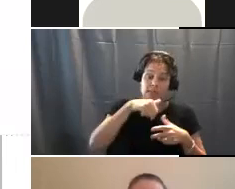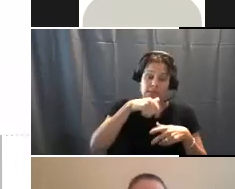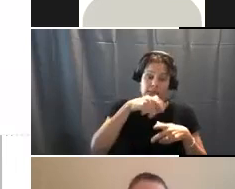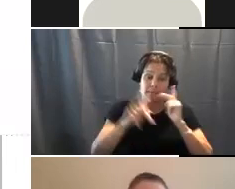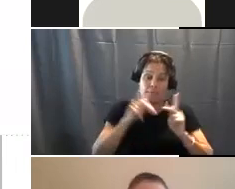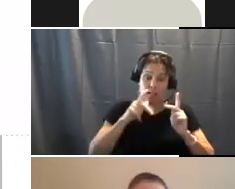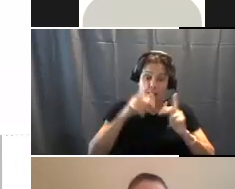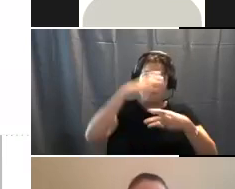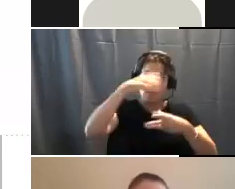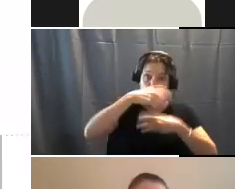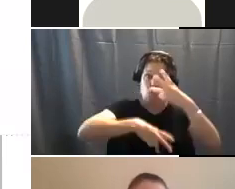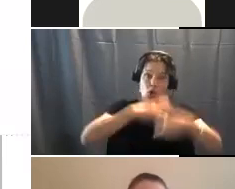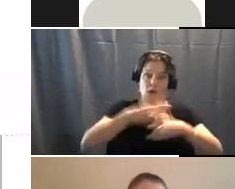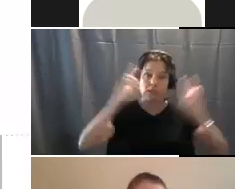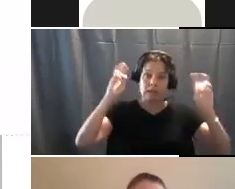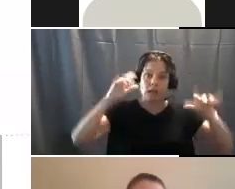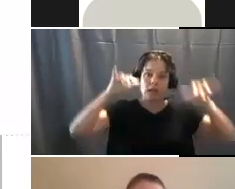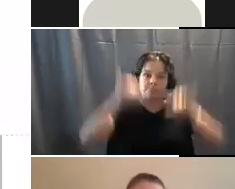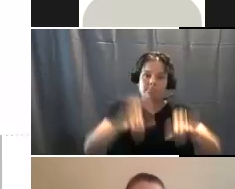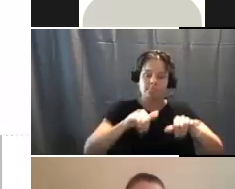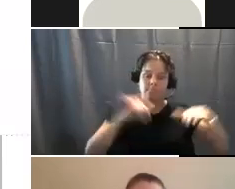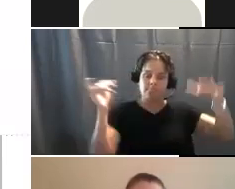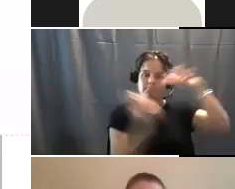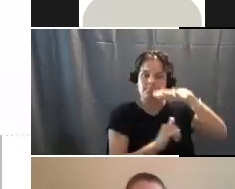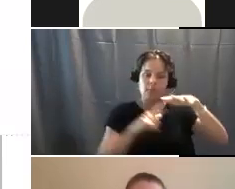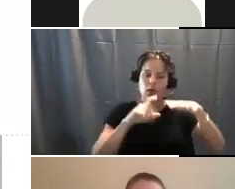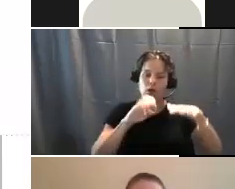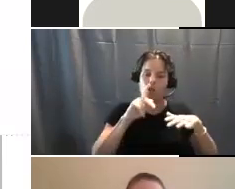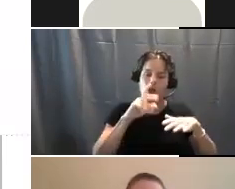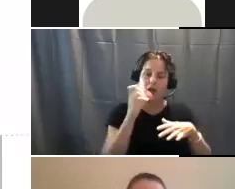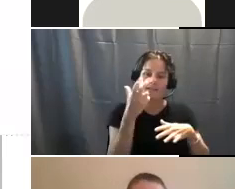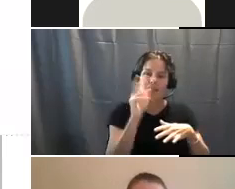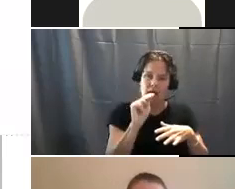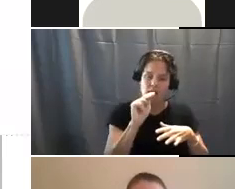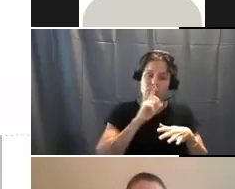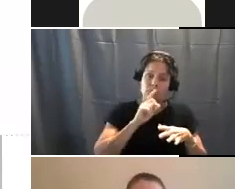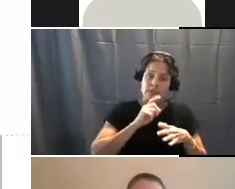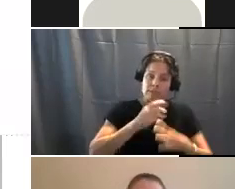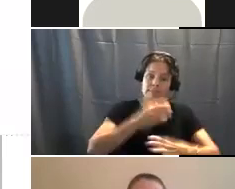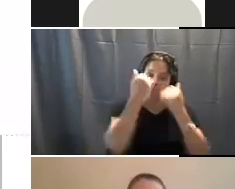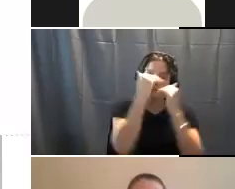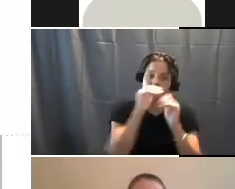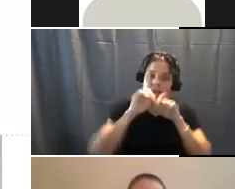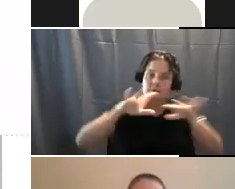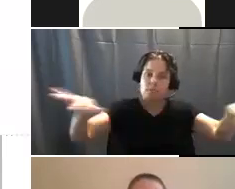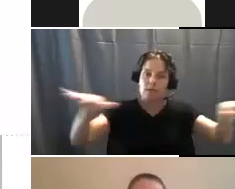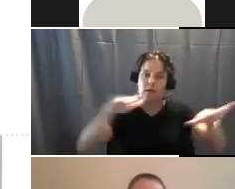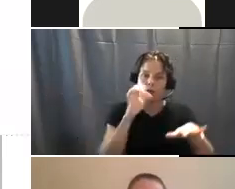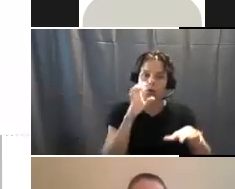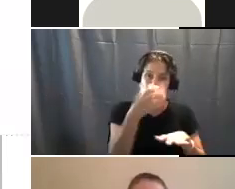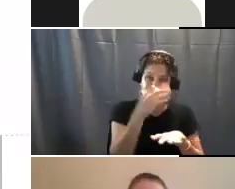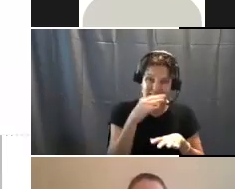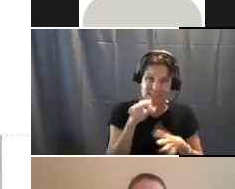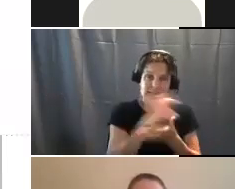of lockdown to curtail the spread of COVID-19. As a result of this, we're consuming